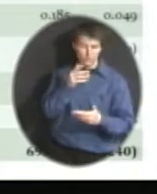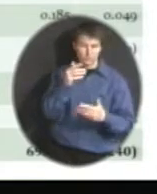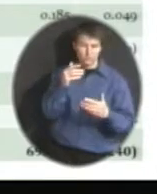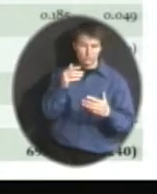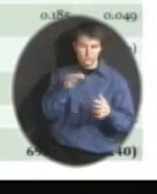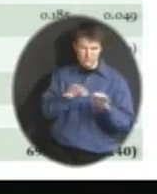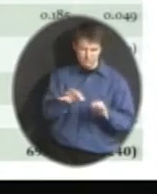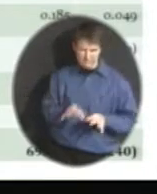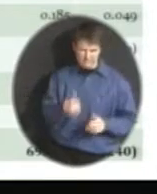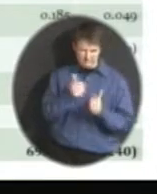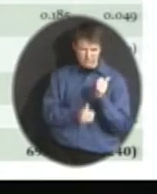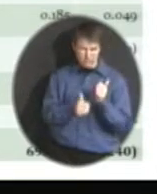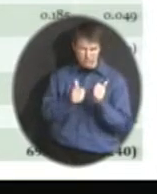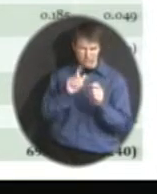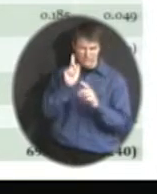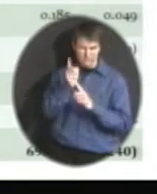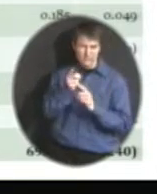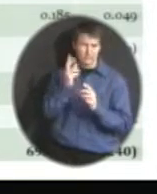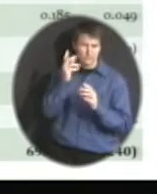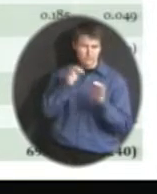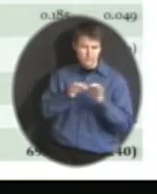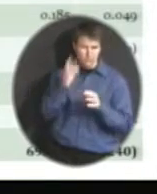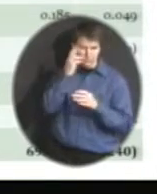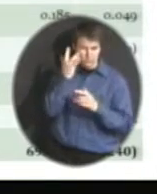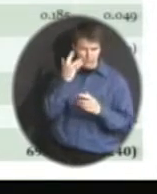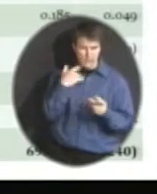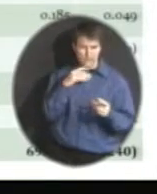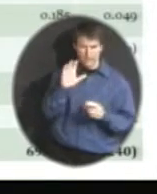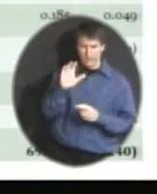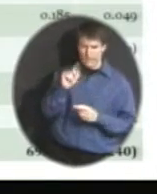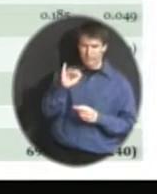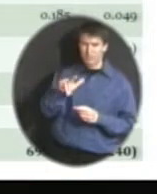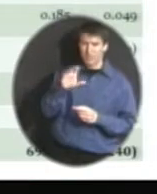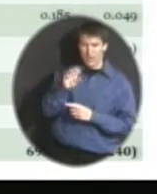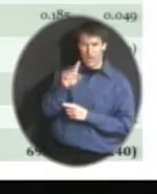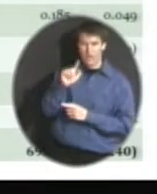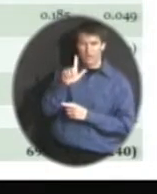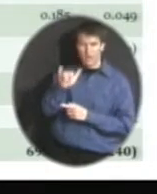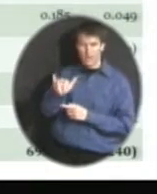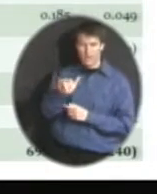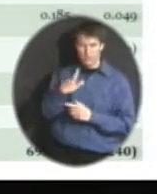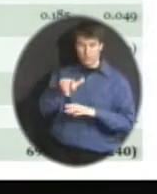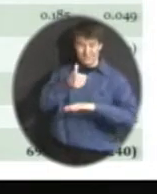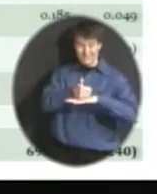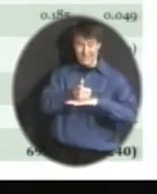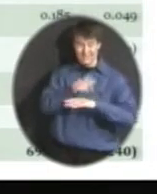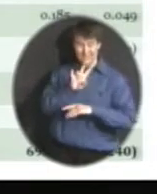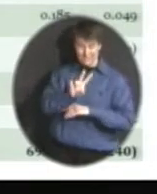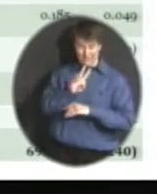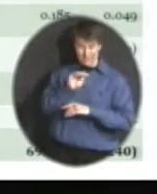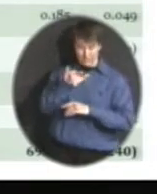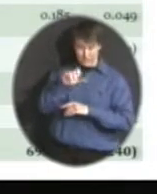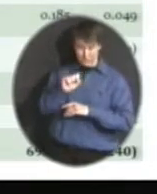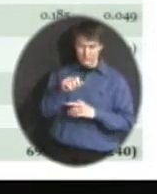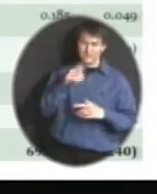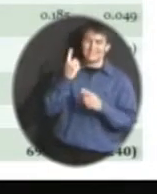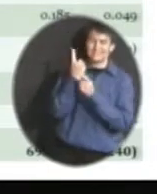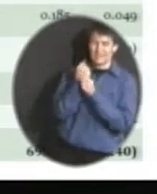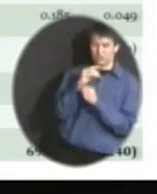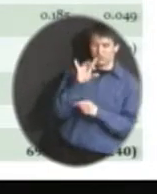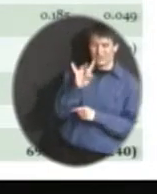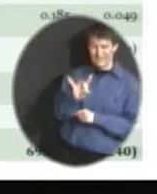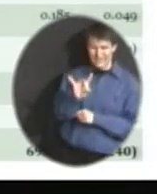and explain some of the reasons why. Capital outlay, we've set at 7 mills. Last year it was at 8 mills.